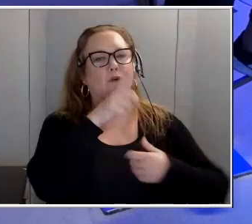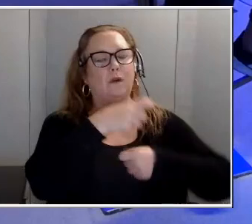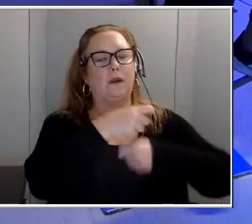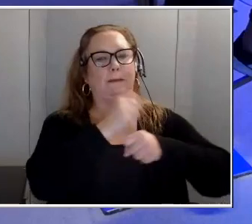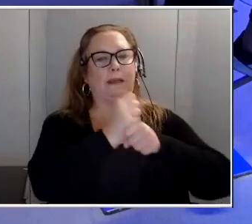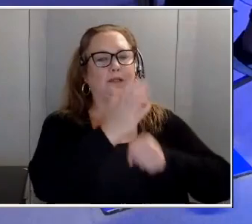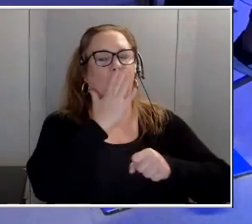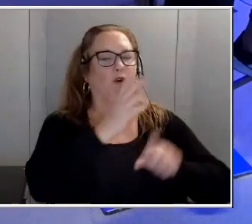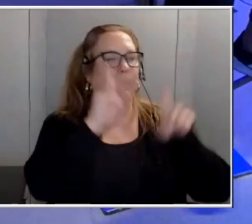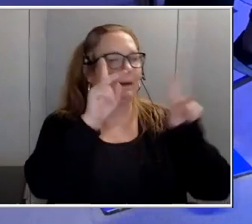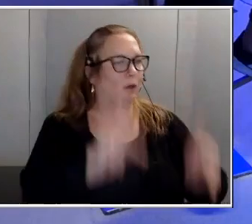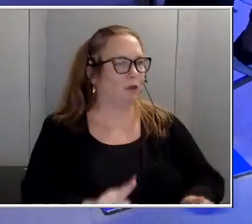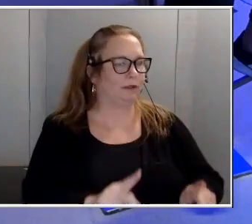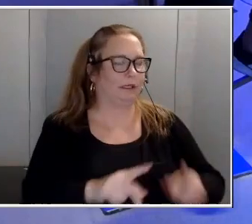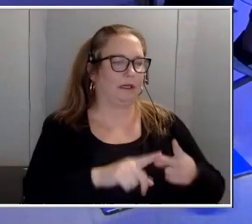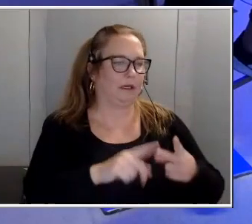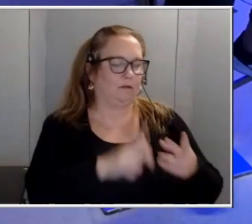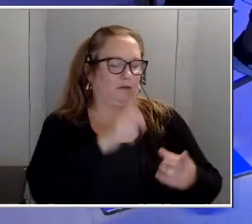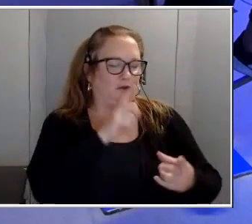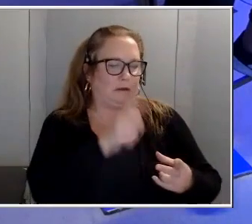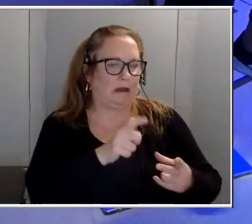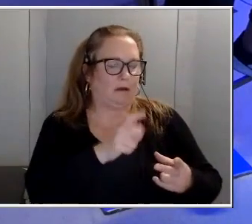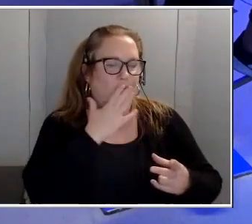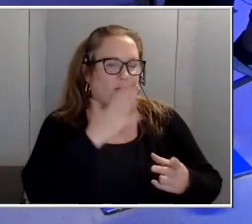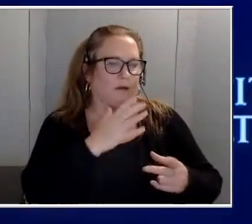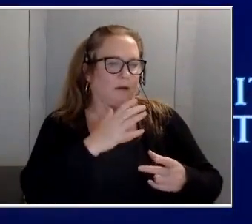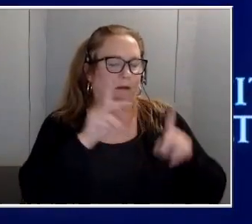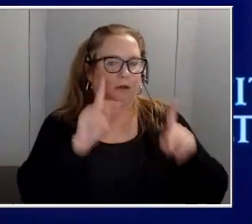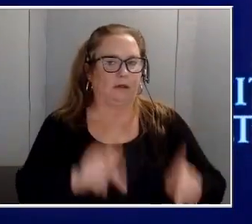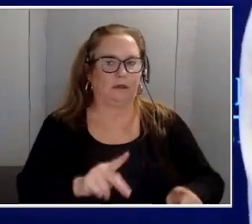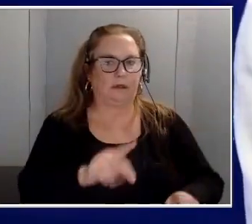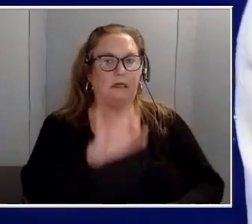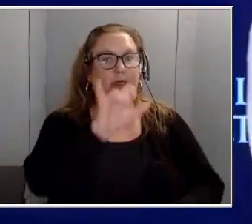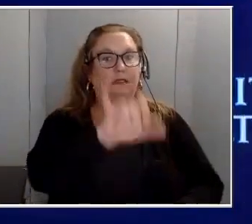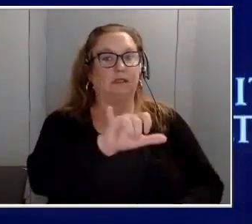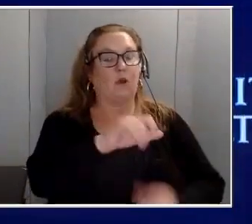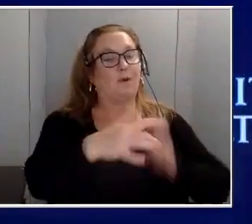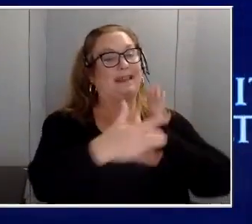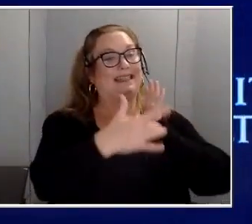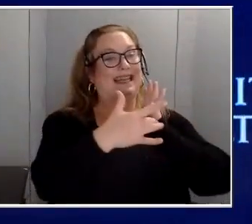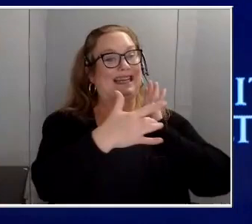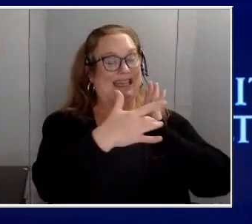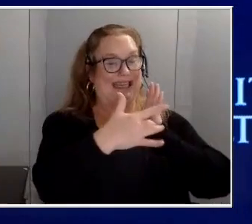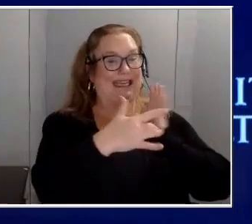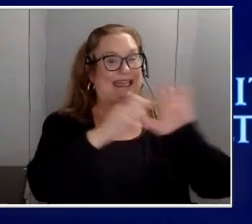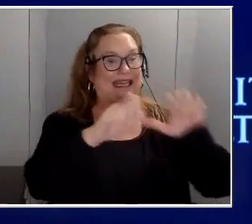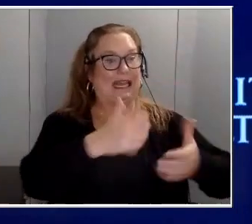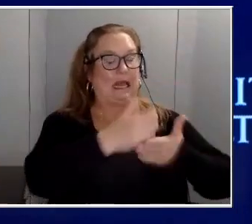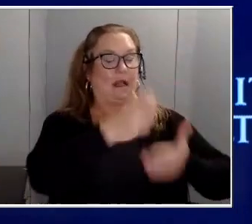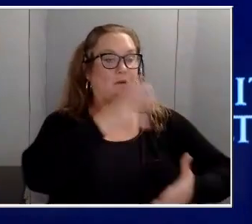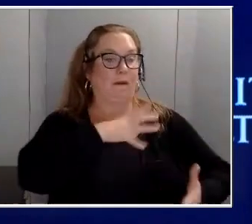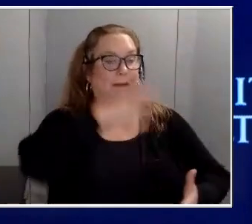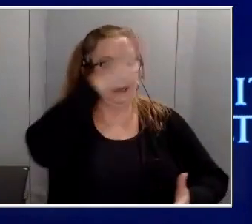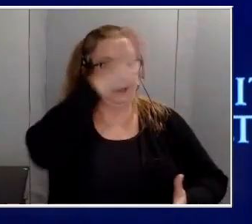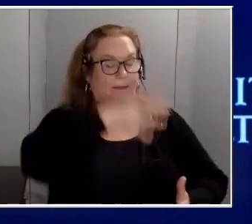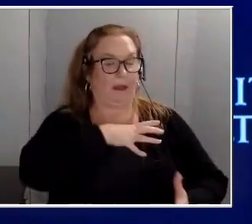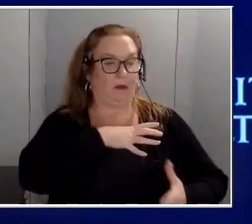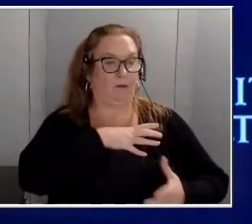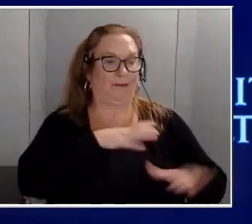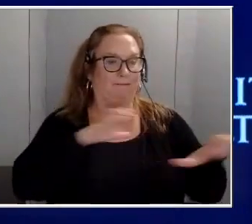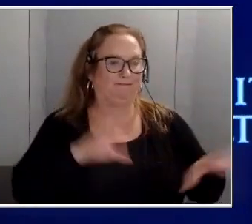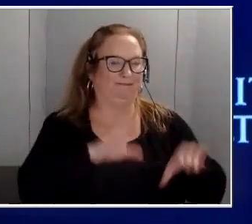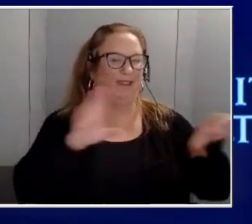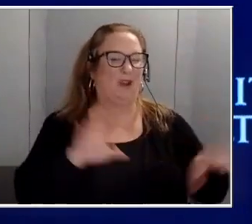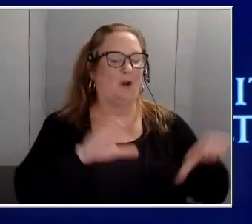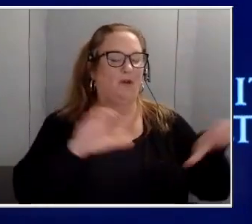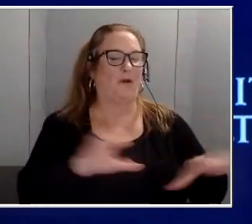candidate and who just simply might not. So sacral neuromodulation is a technique that it can help women and men with overactive bladder. So that's that